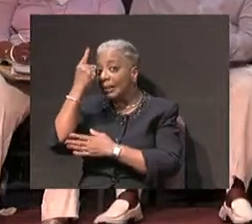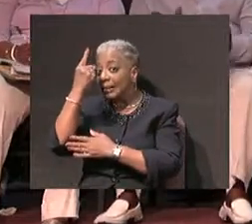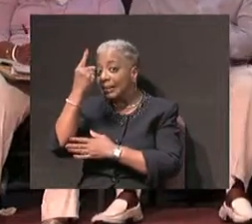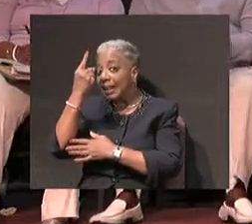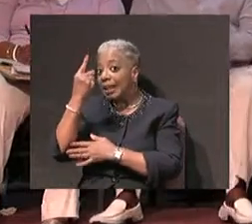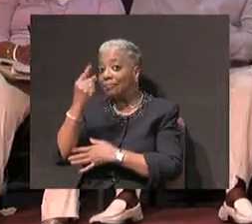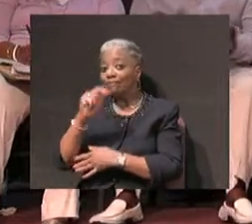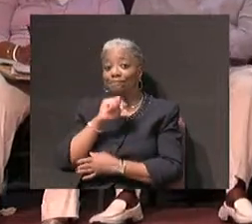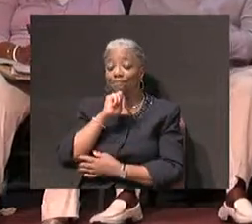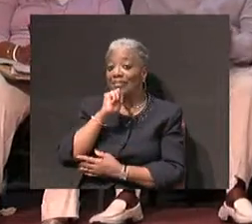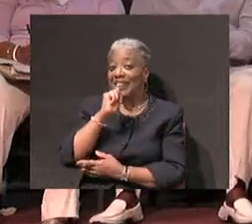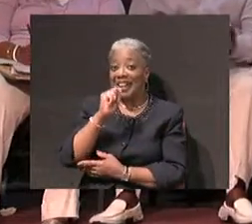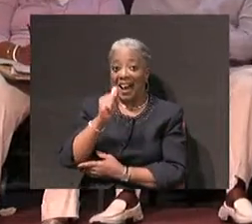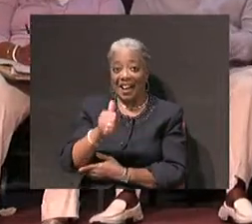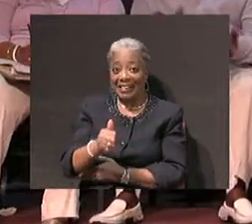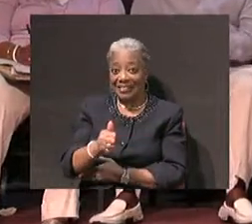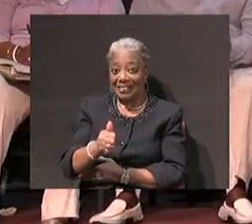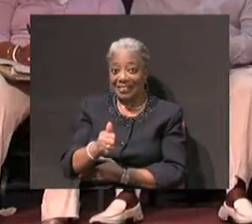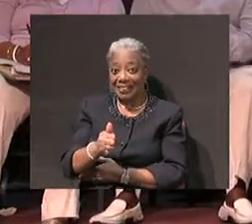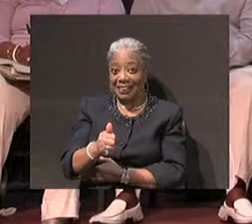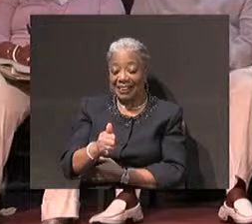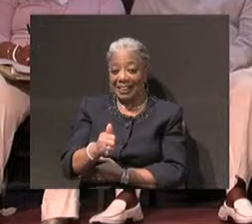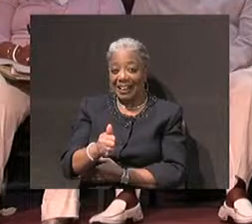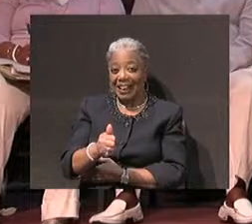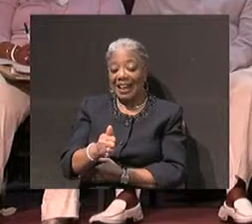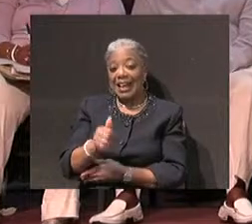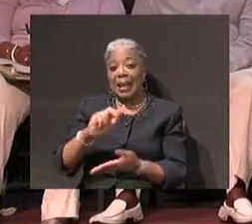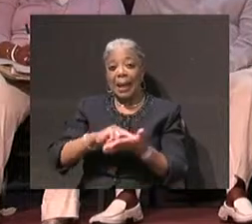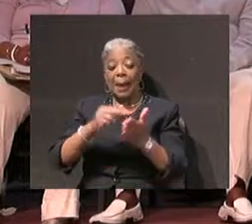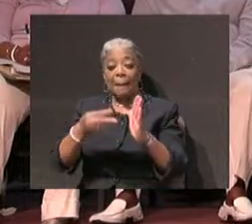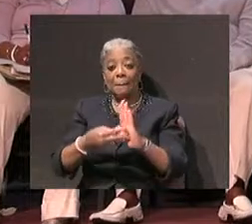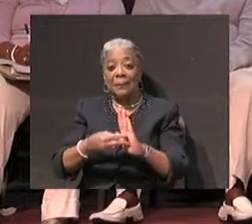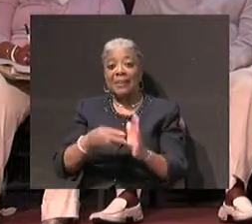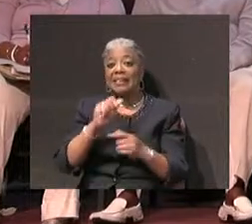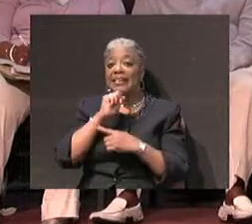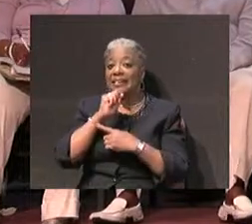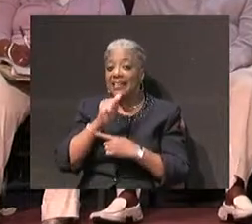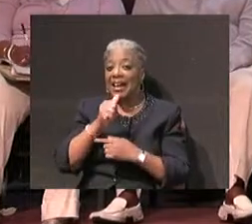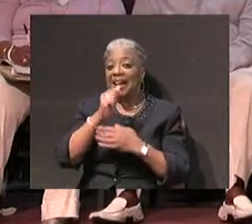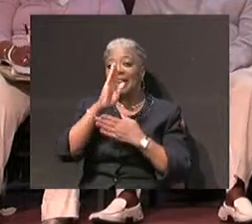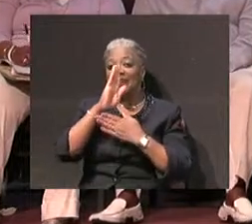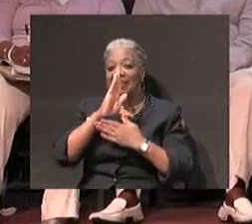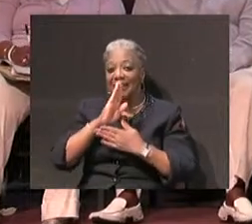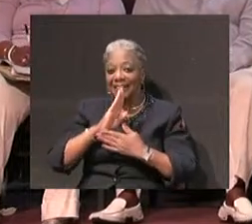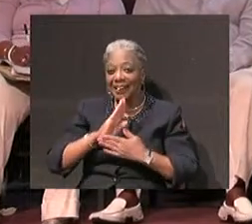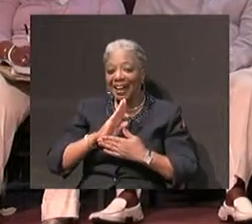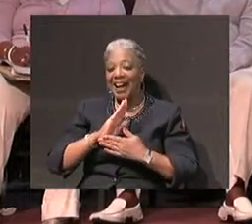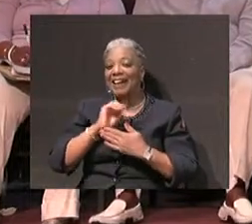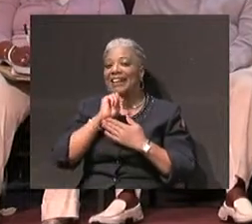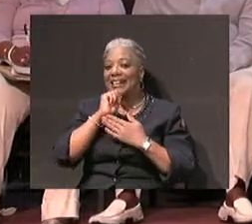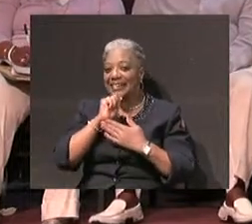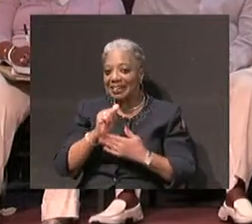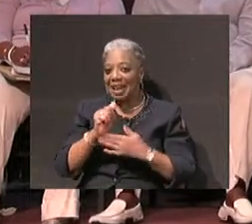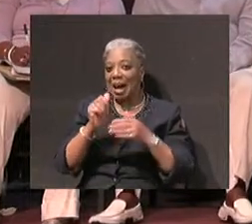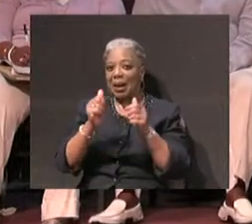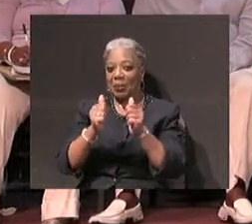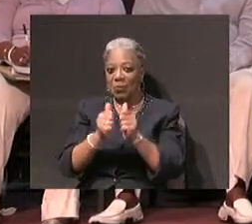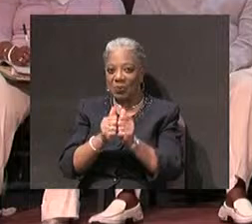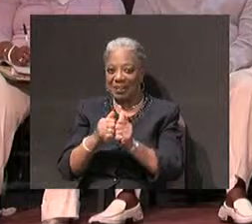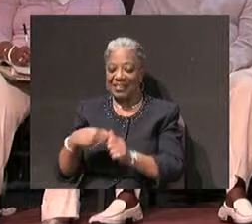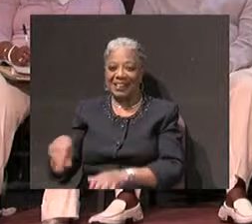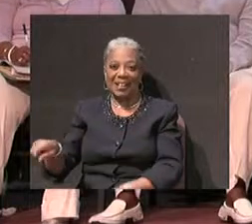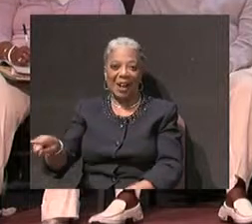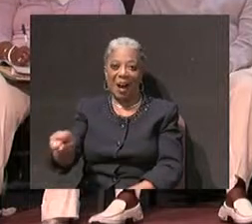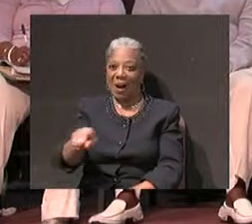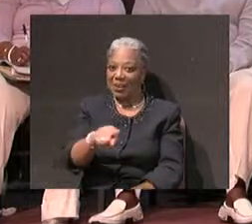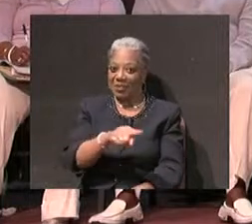does not mean God is not with you. How many of